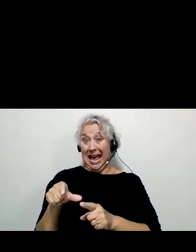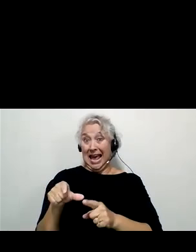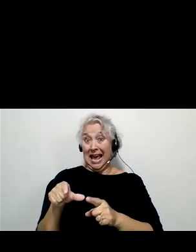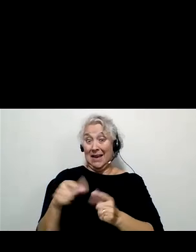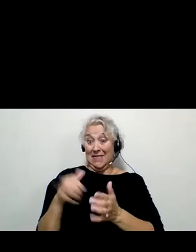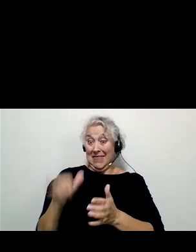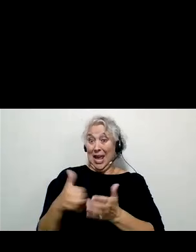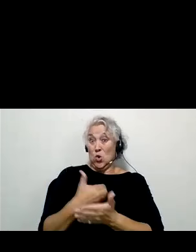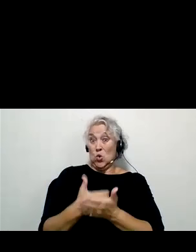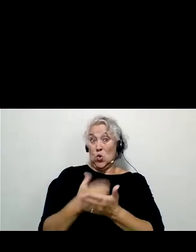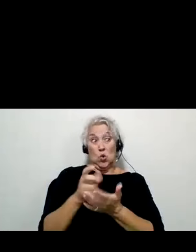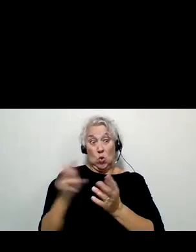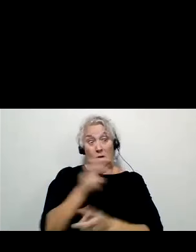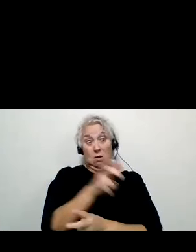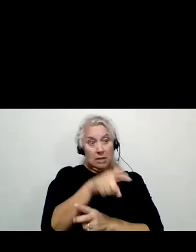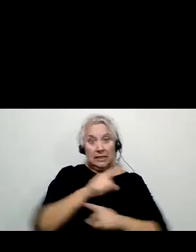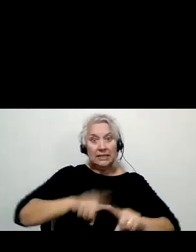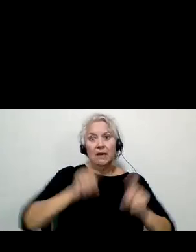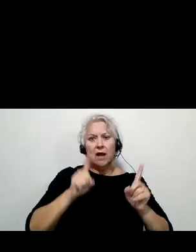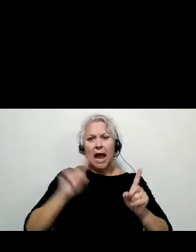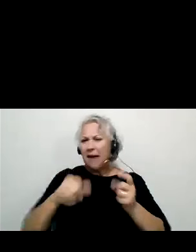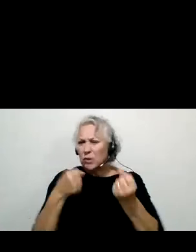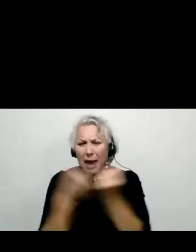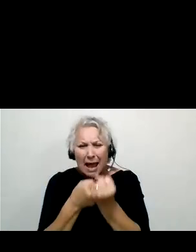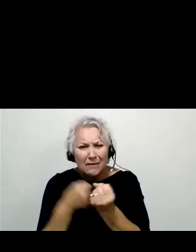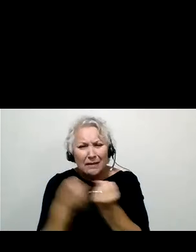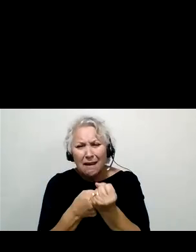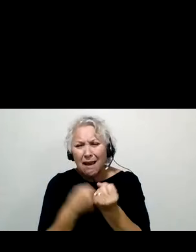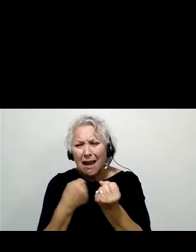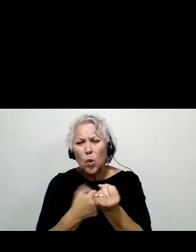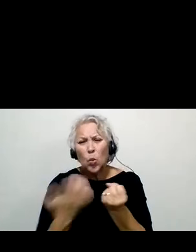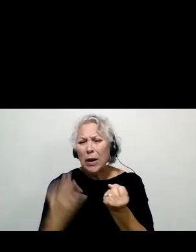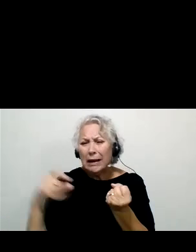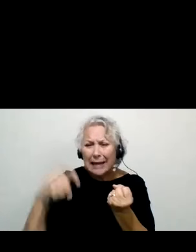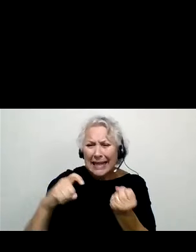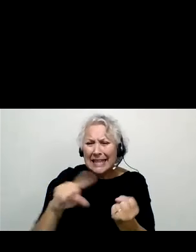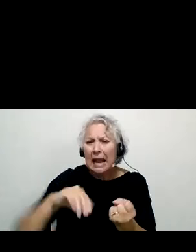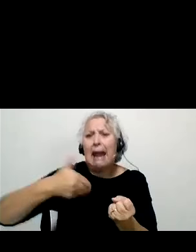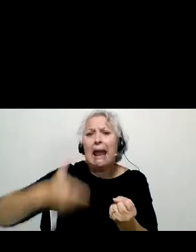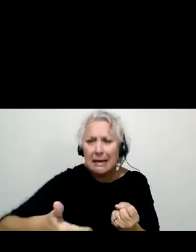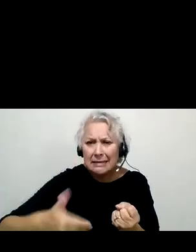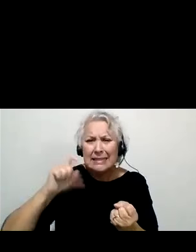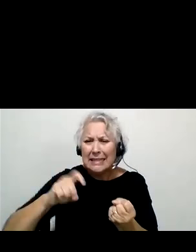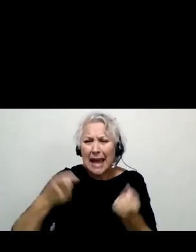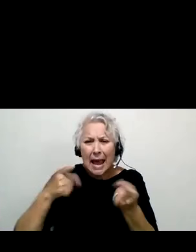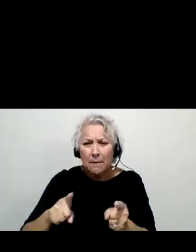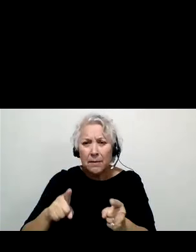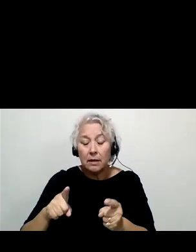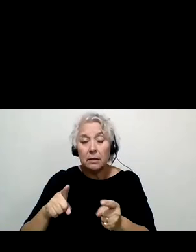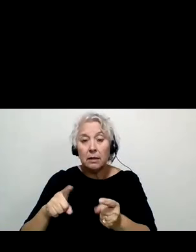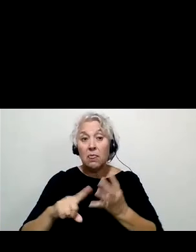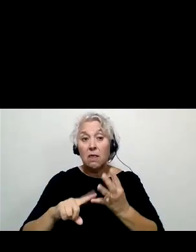need to be talking about what we need to be advocating for, what needs to be done next. The fourth